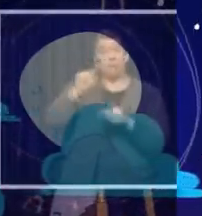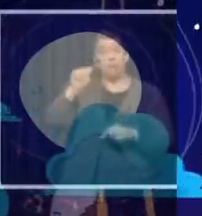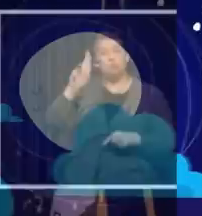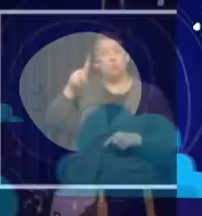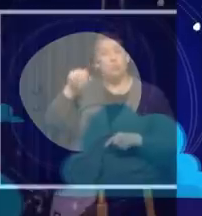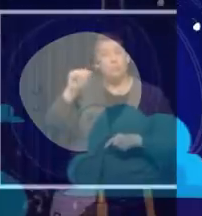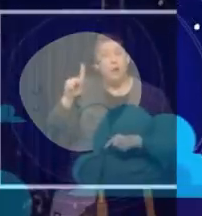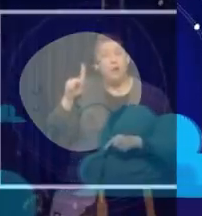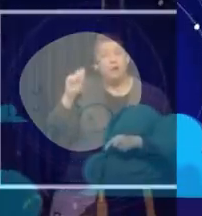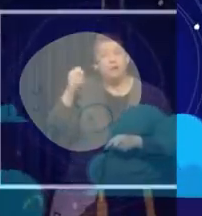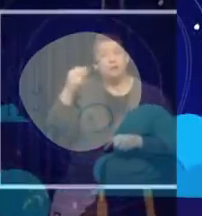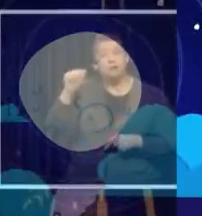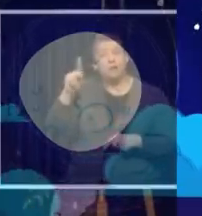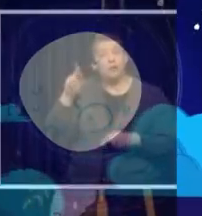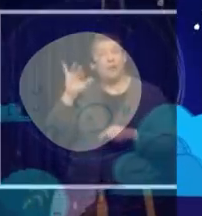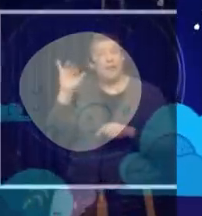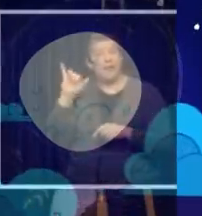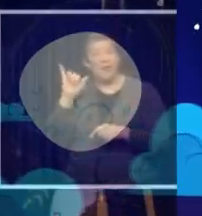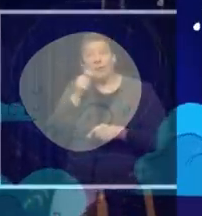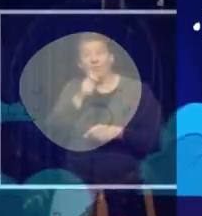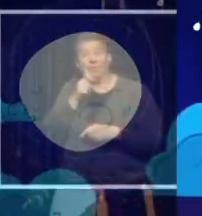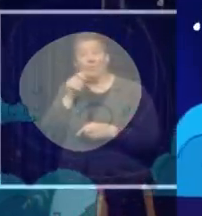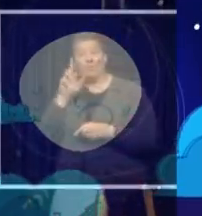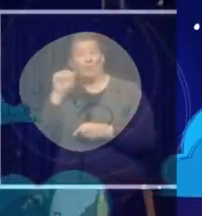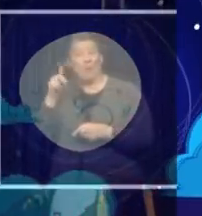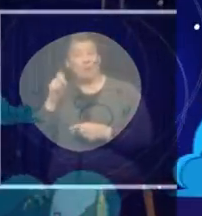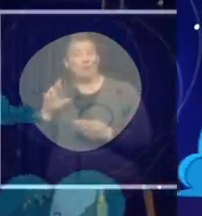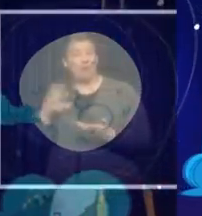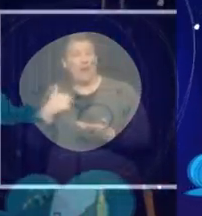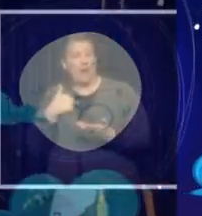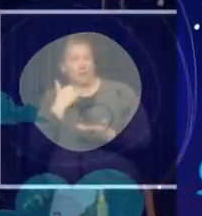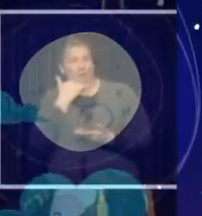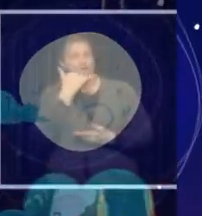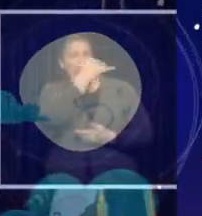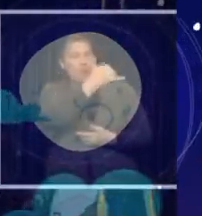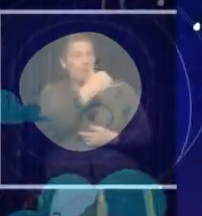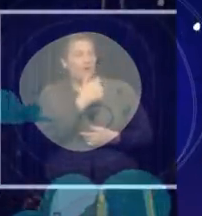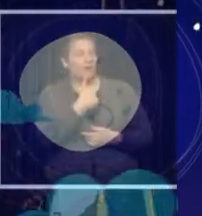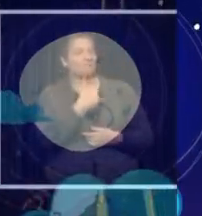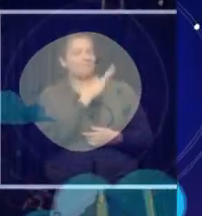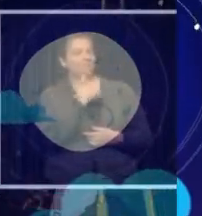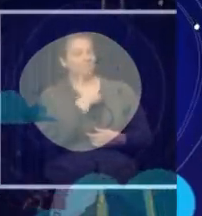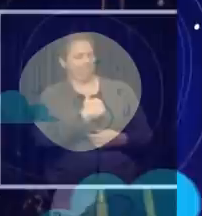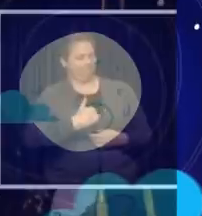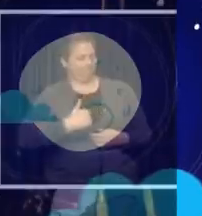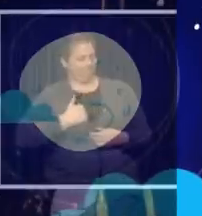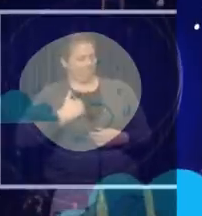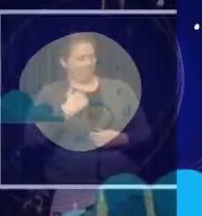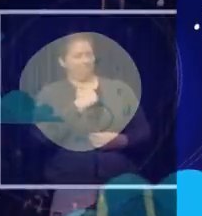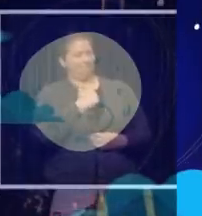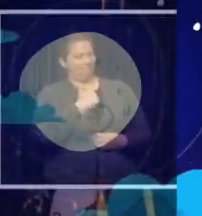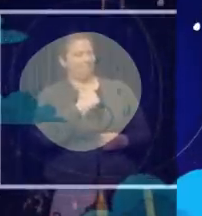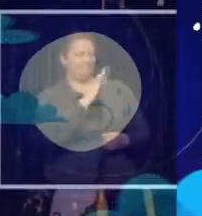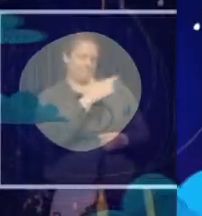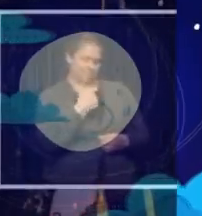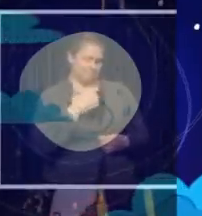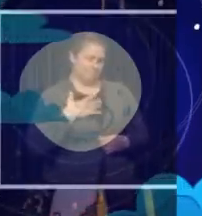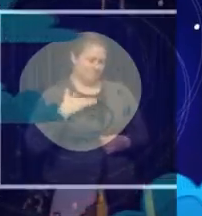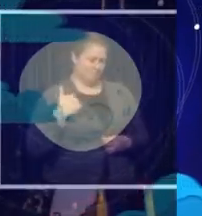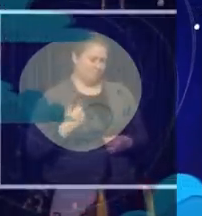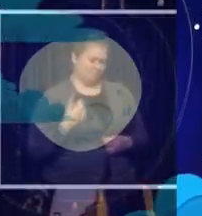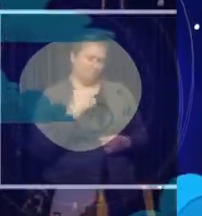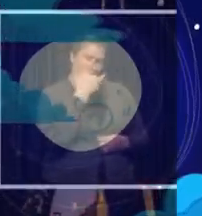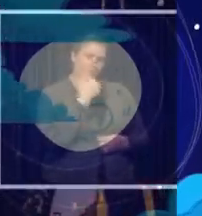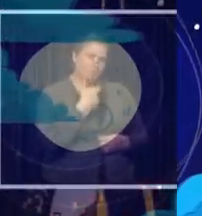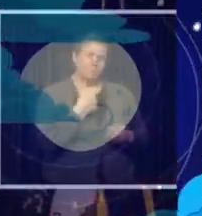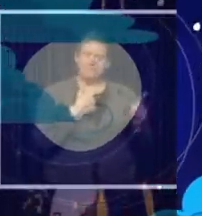today. I apologized. I told him how it happened, but I owned it. It's my fault. He was gracious. I said,